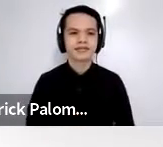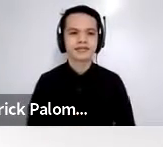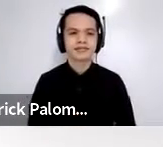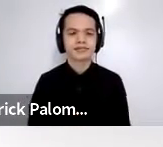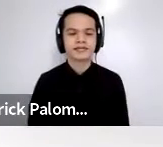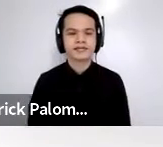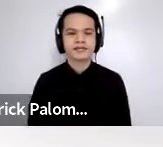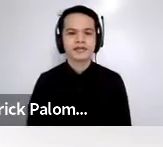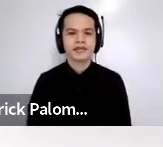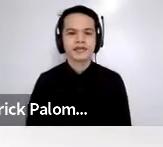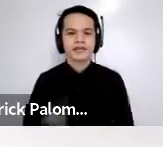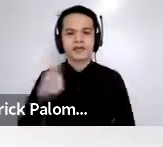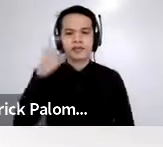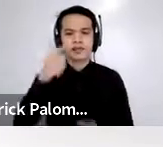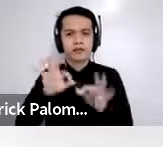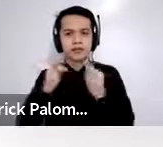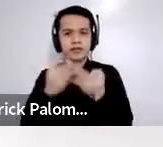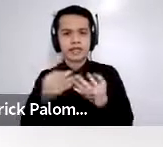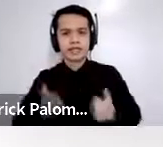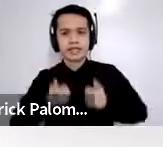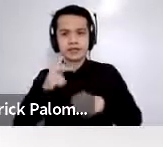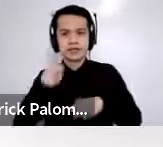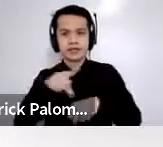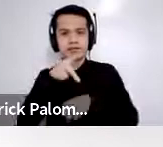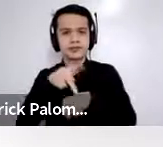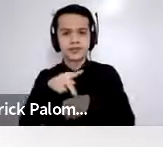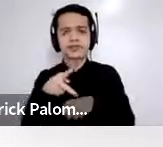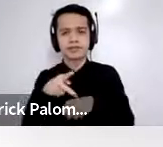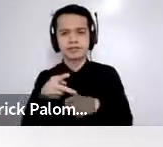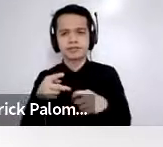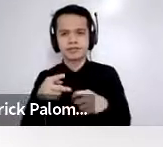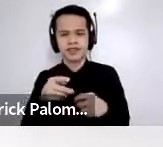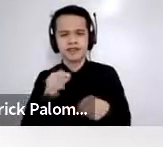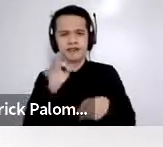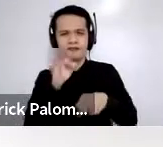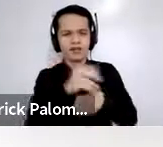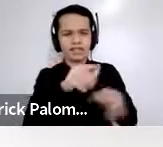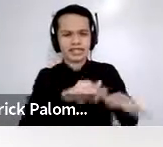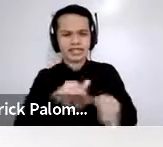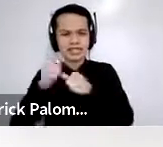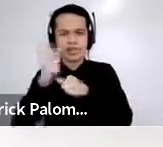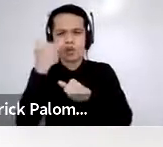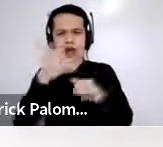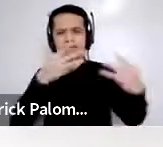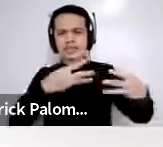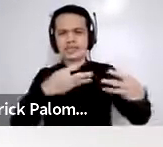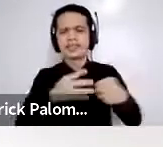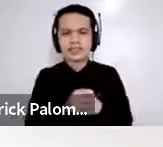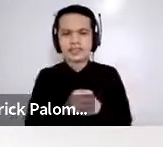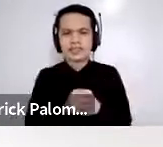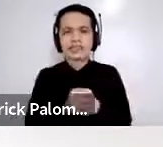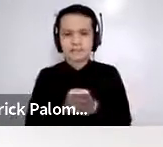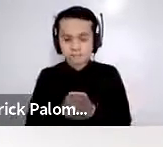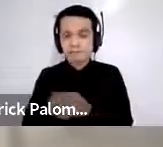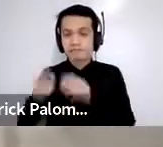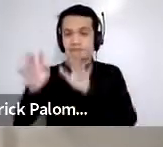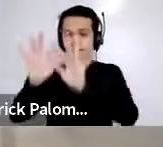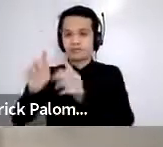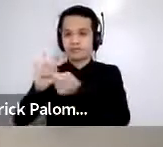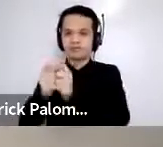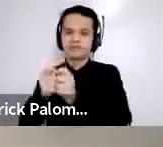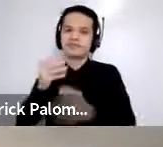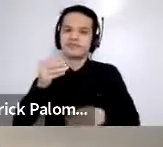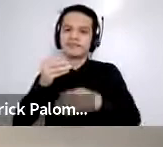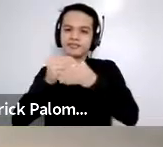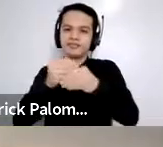For families living in the Philippines who are forced to flee their homes because of armed conflict, climate change is a risk multiplier. It